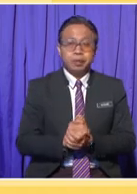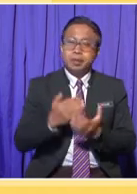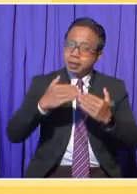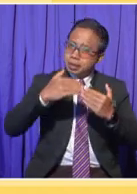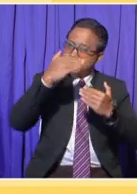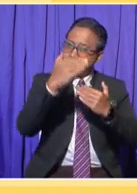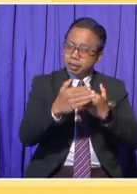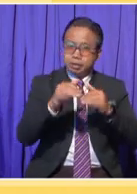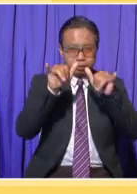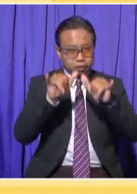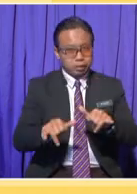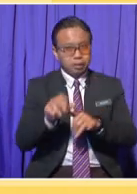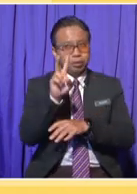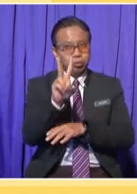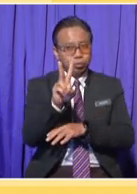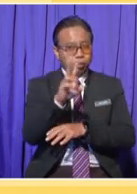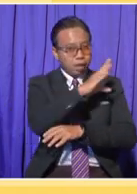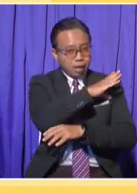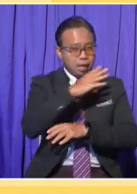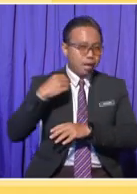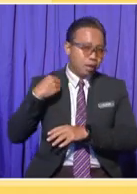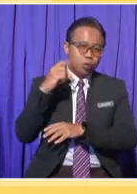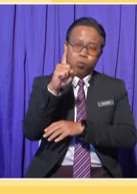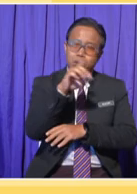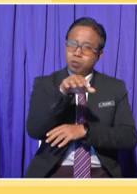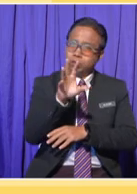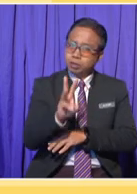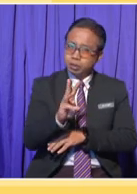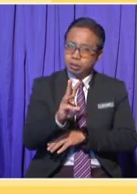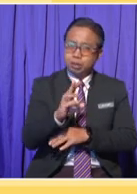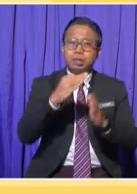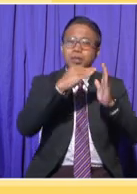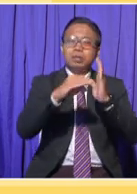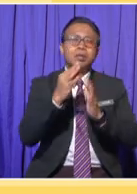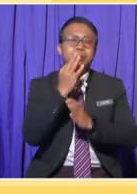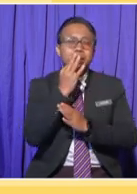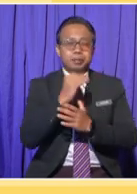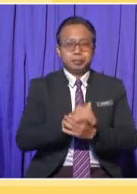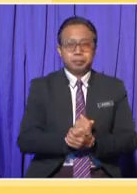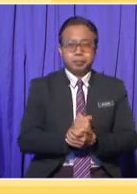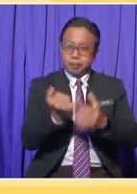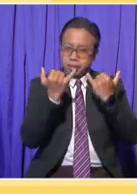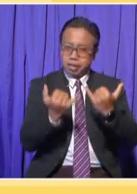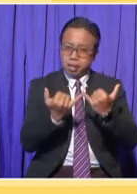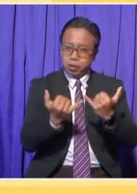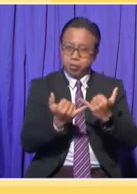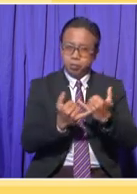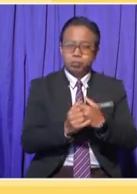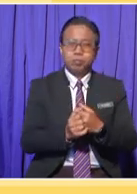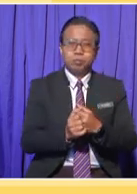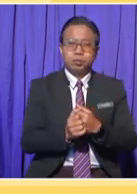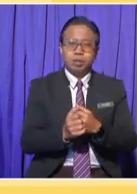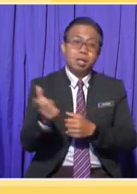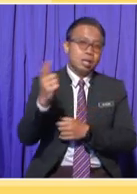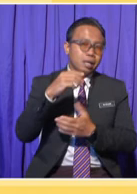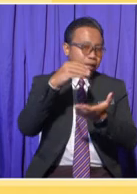Next, state 2 and 1 over 6 as an improper fraction. Now,